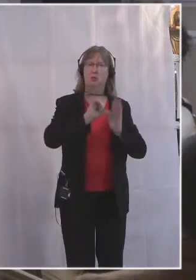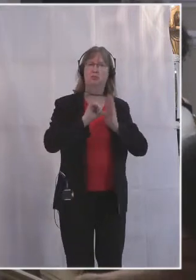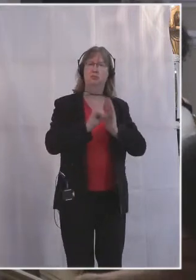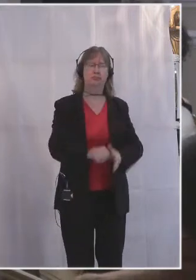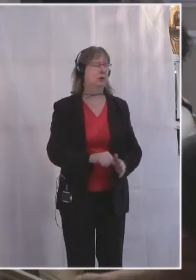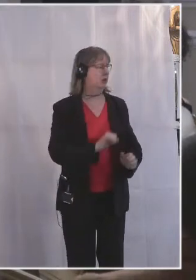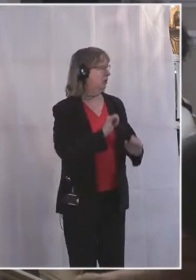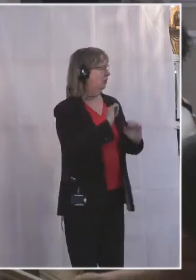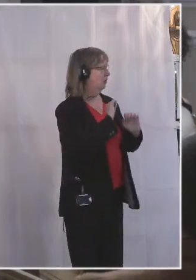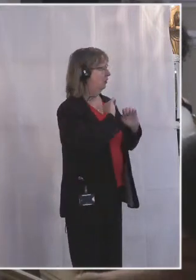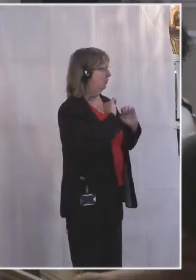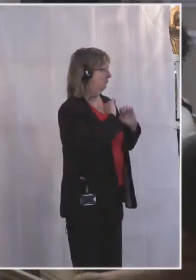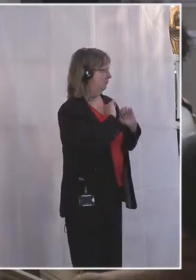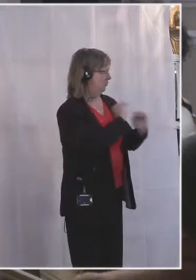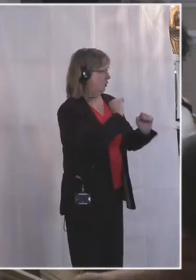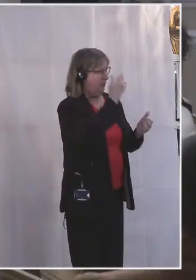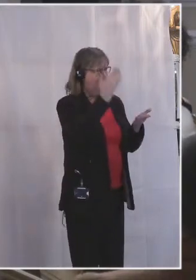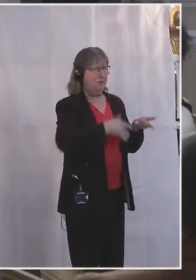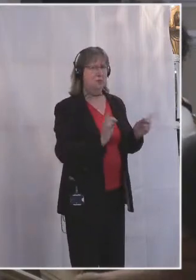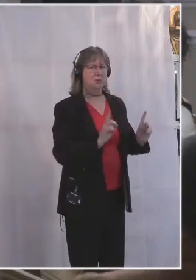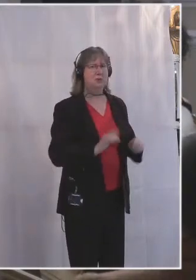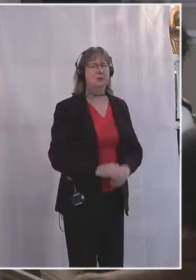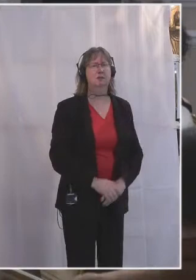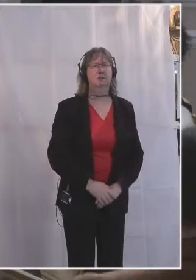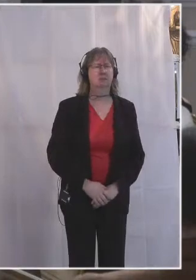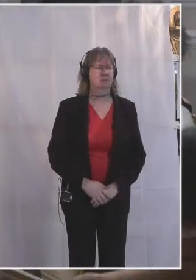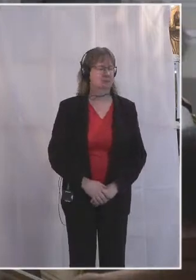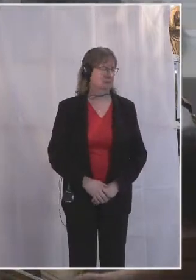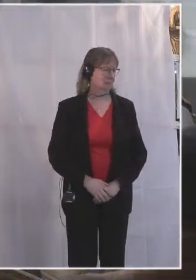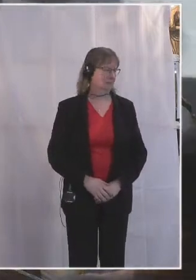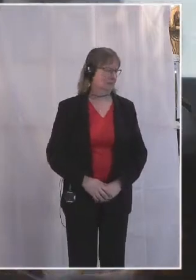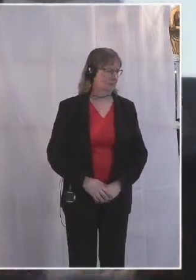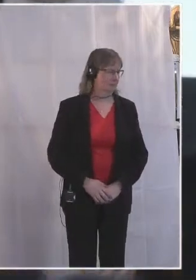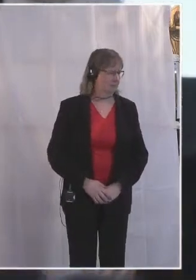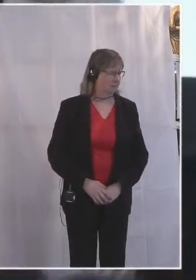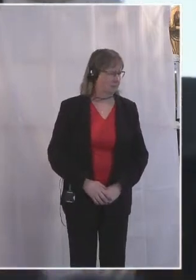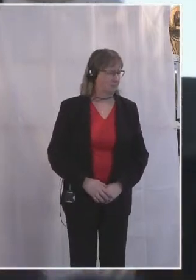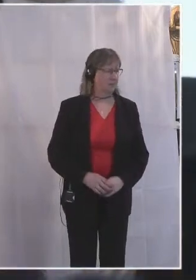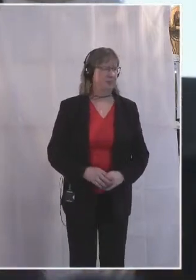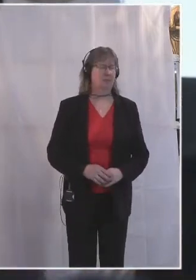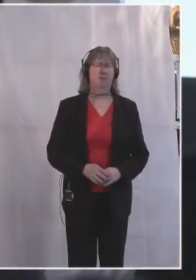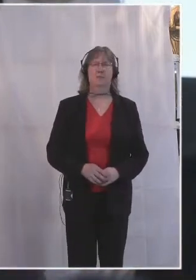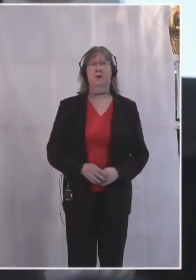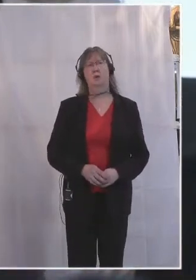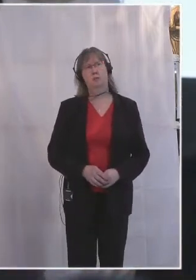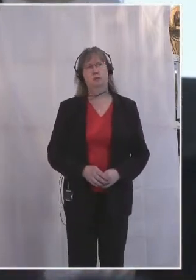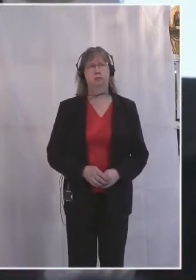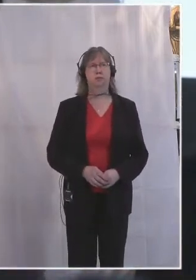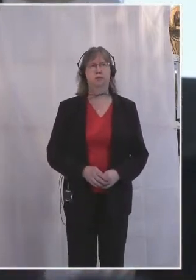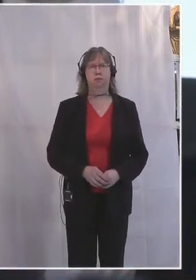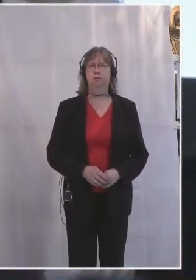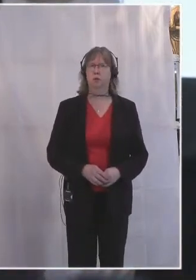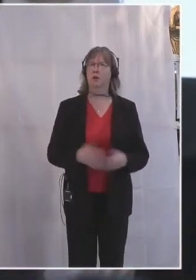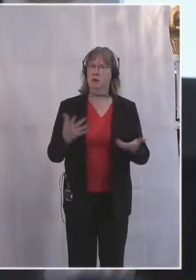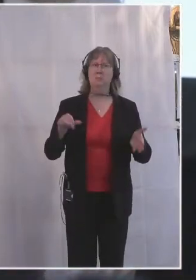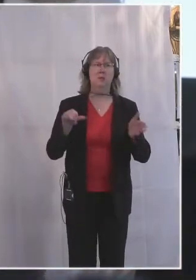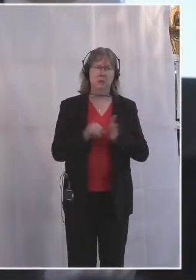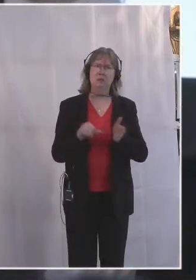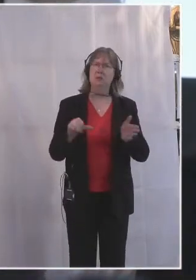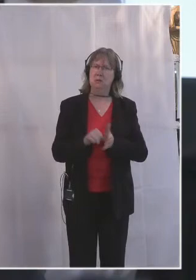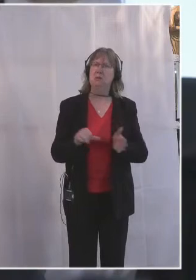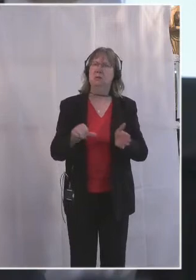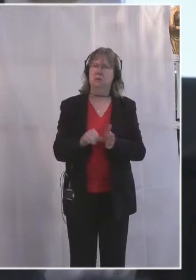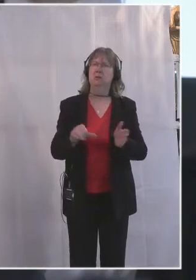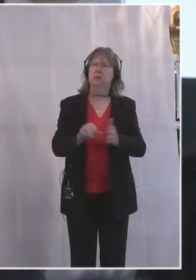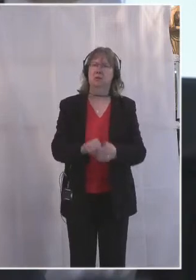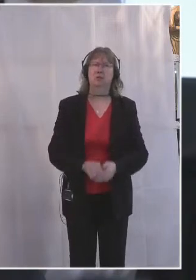some of your highs and lows? Yeah, of course. There are a lot of highs and lows. A lot of people say